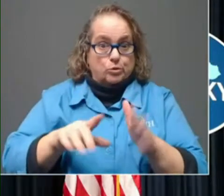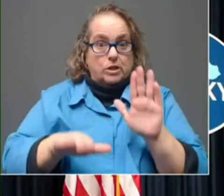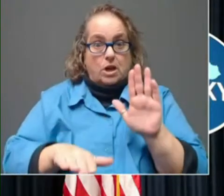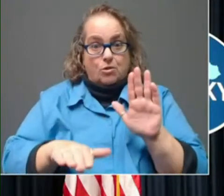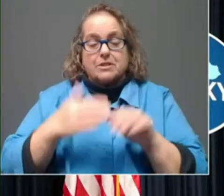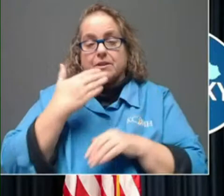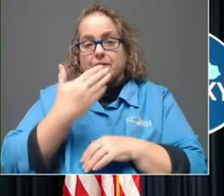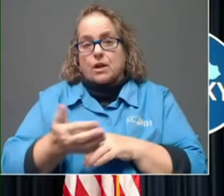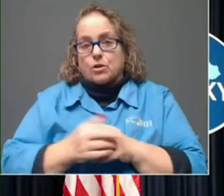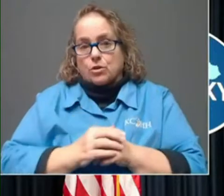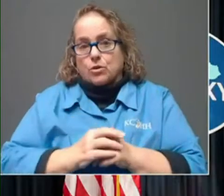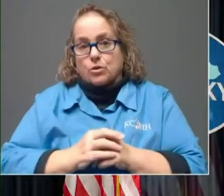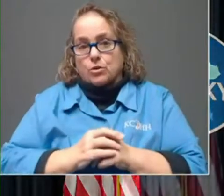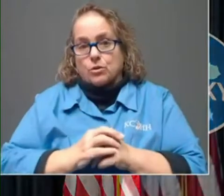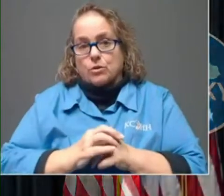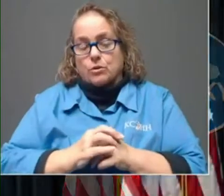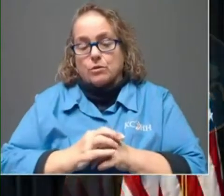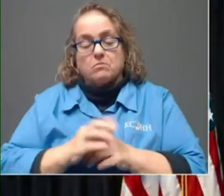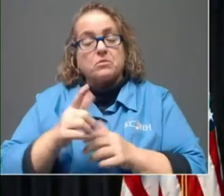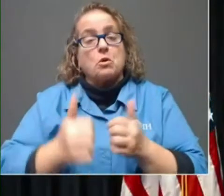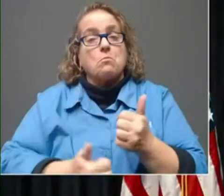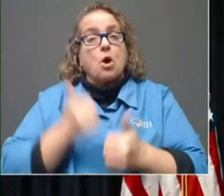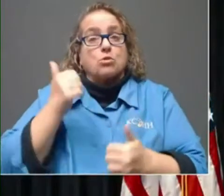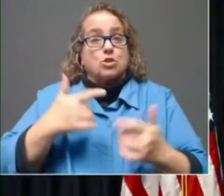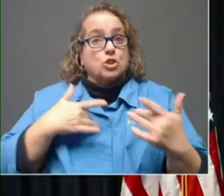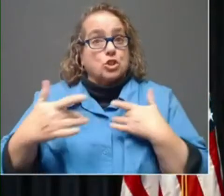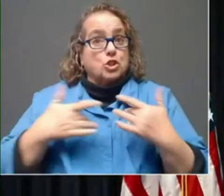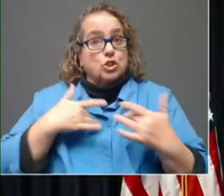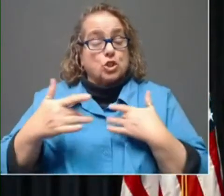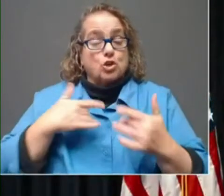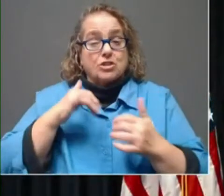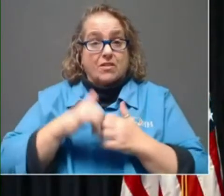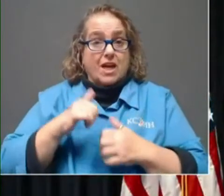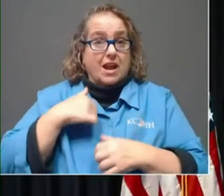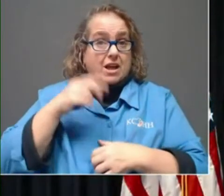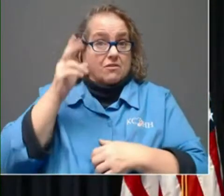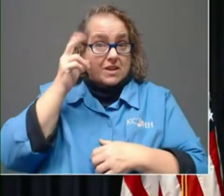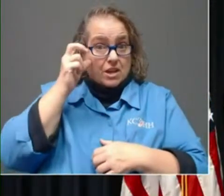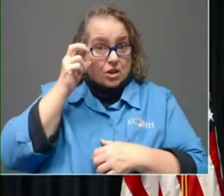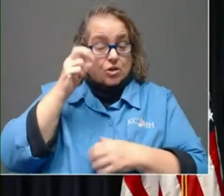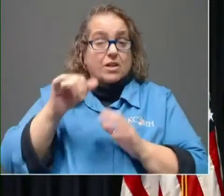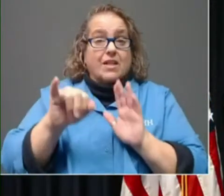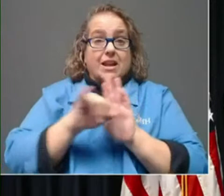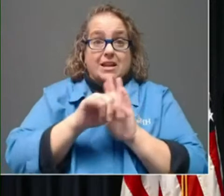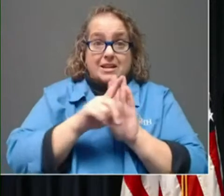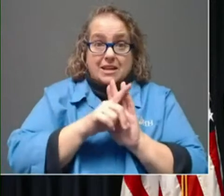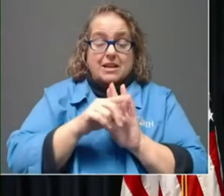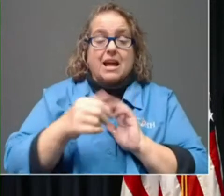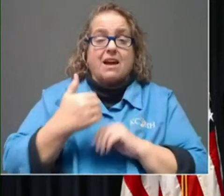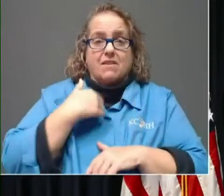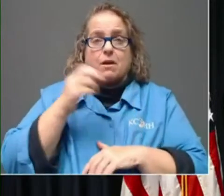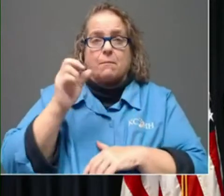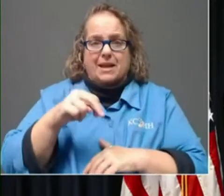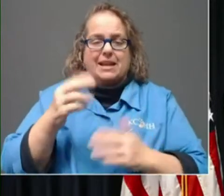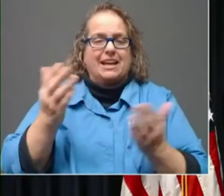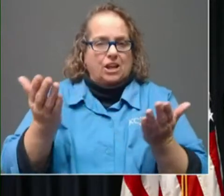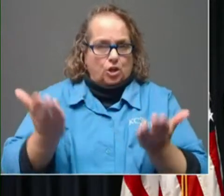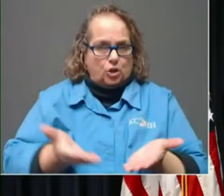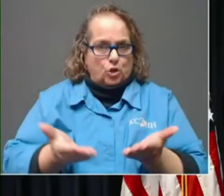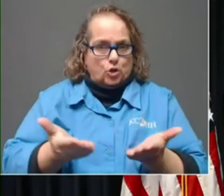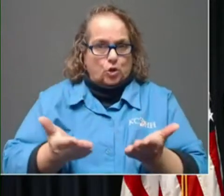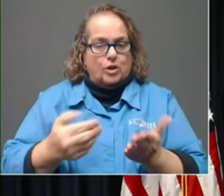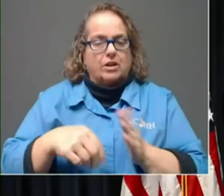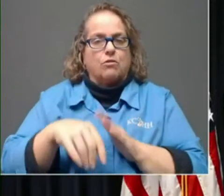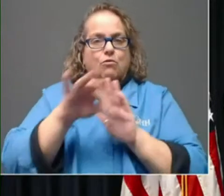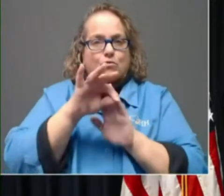Most of concerns that have been identified have been here in Frankfurt.